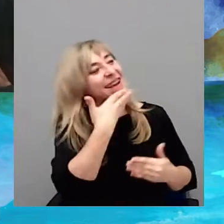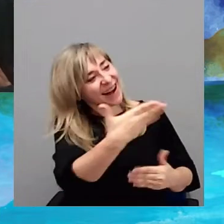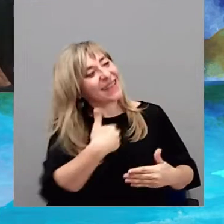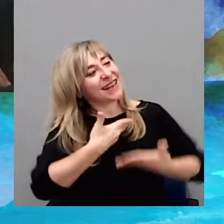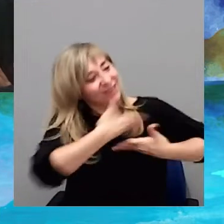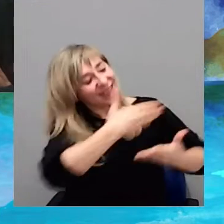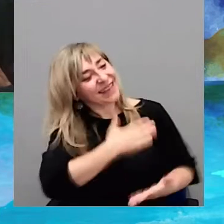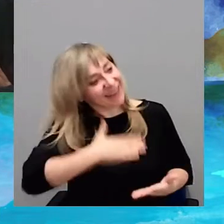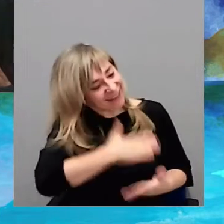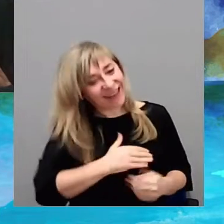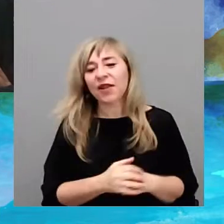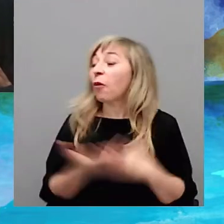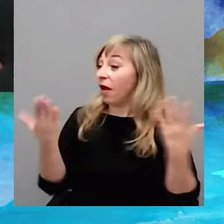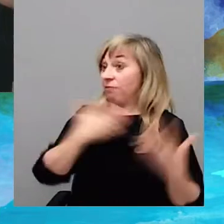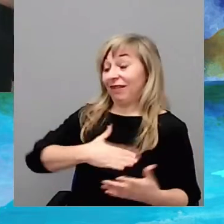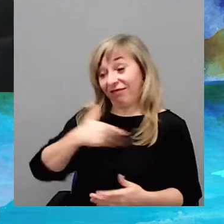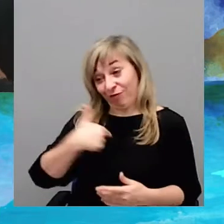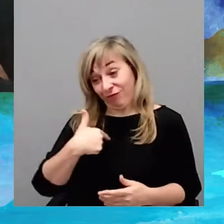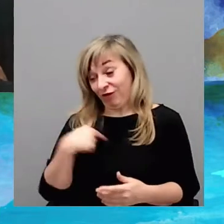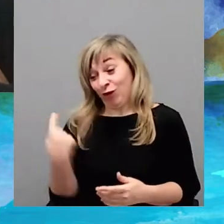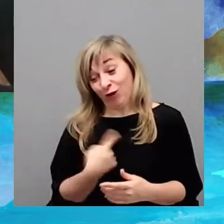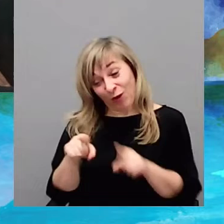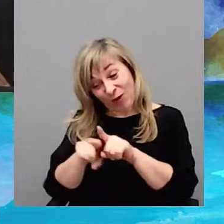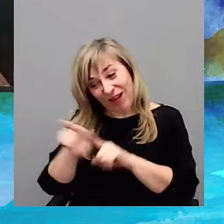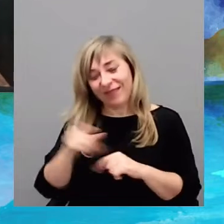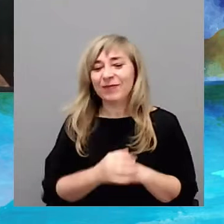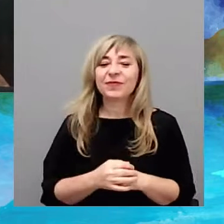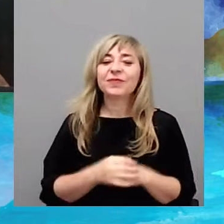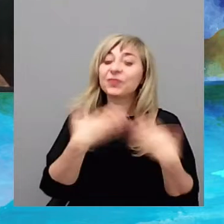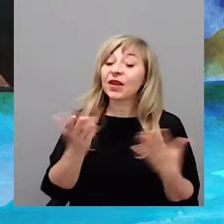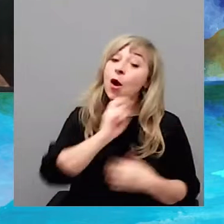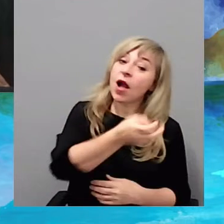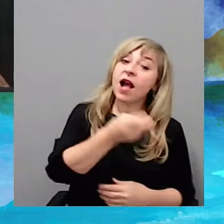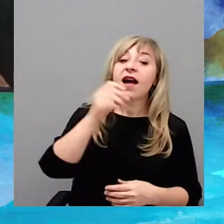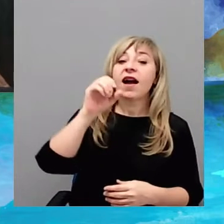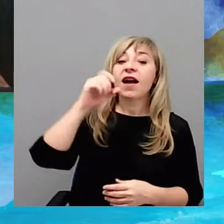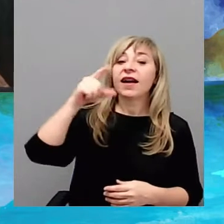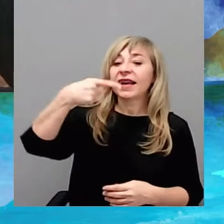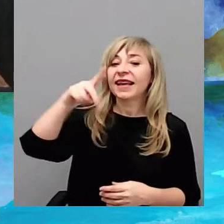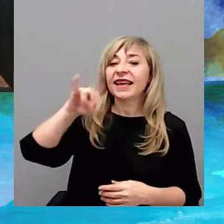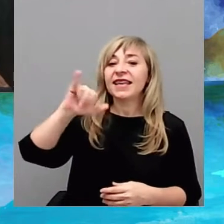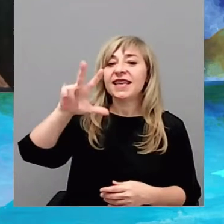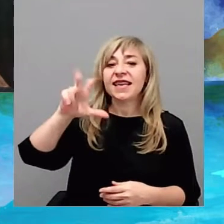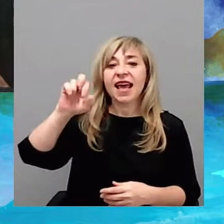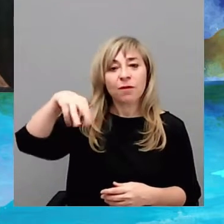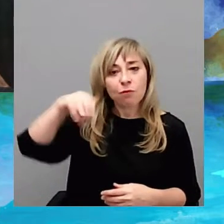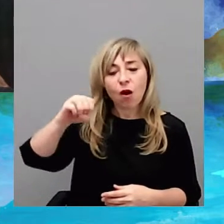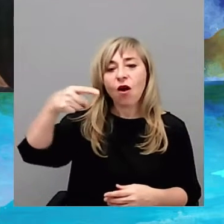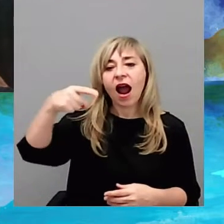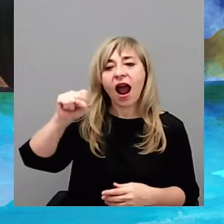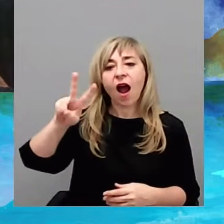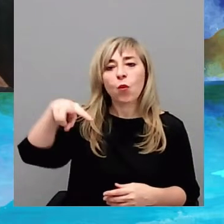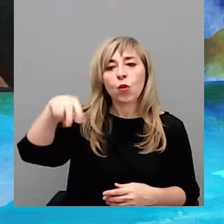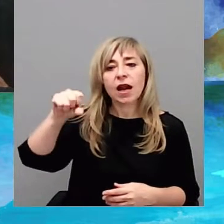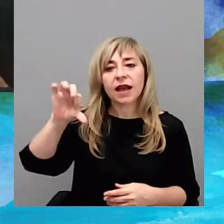panel. Thank you. The pleasure is ours, Francisco. And we have Alberto Vivas,